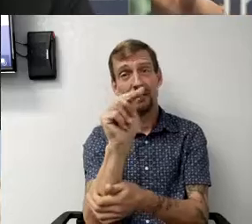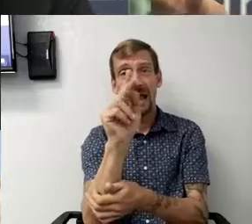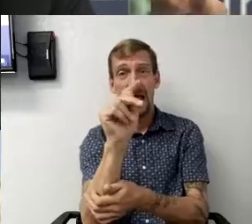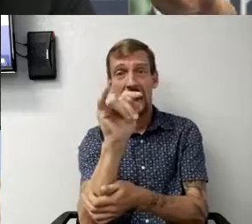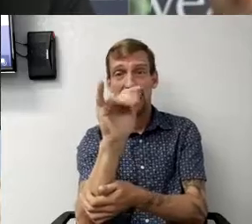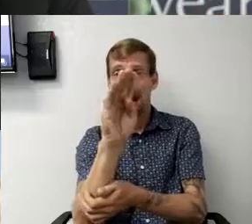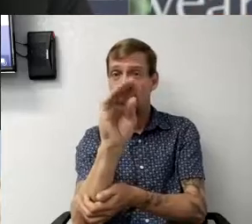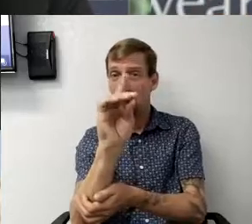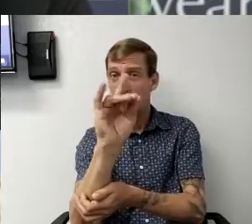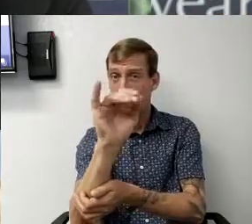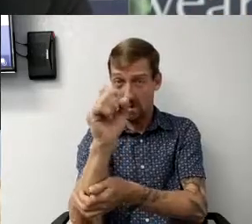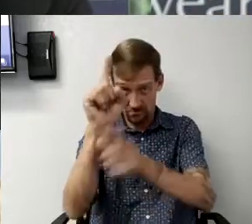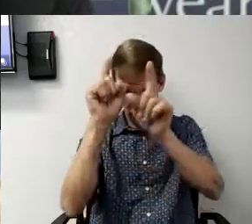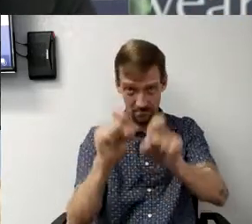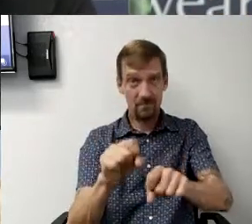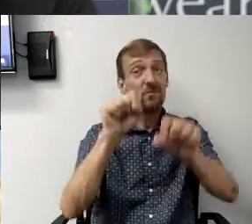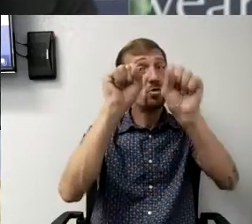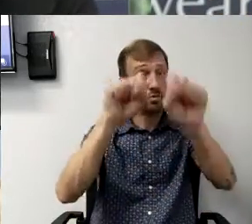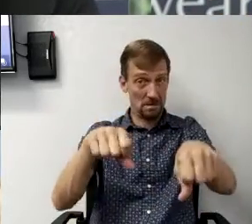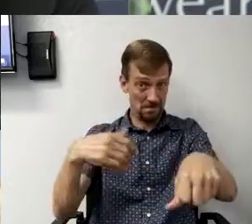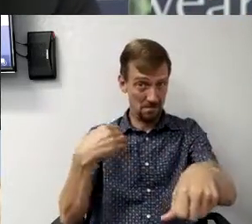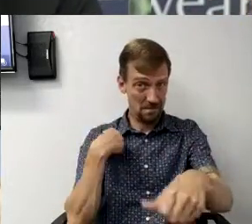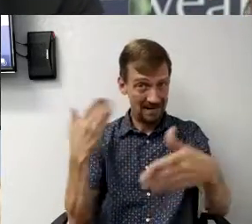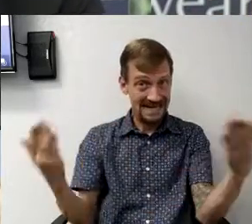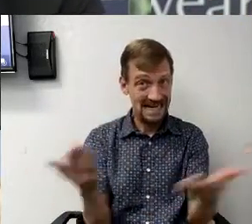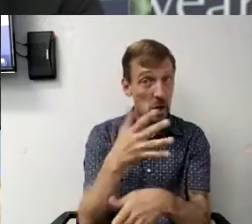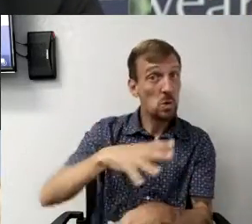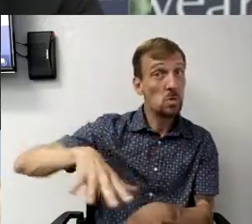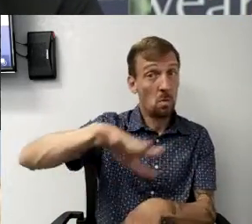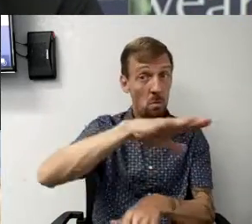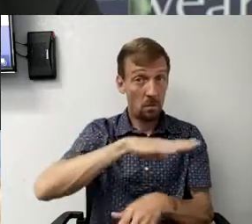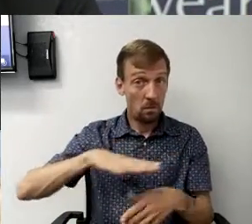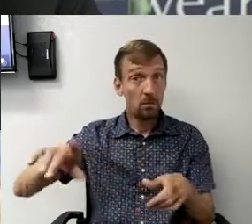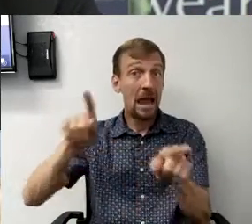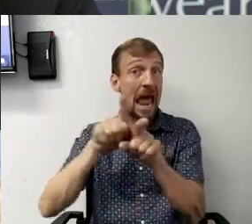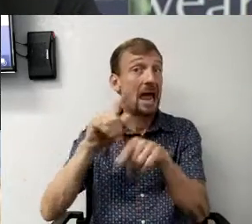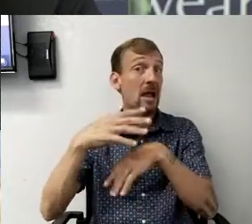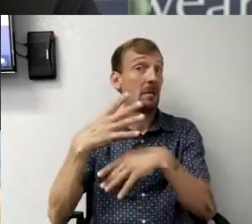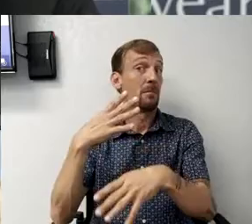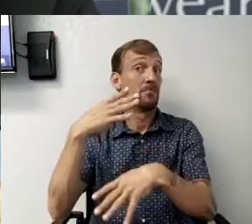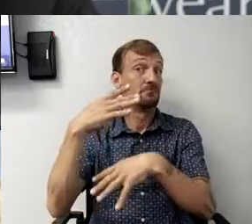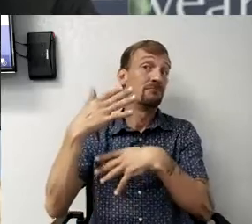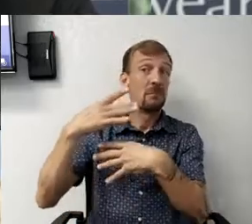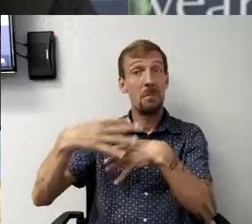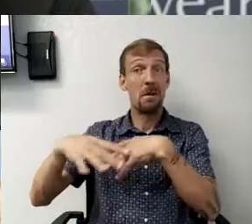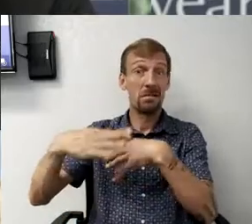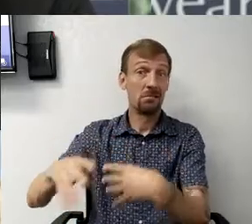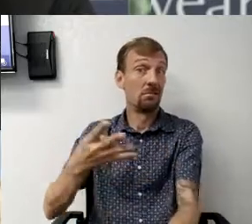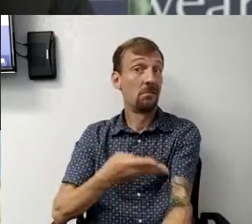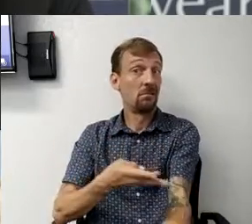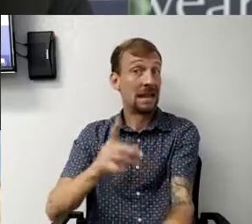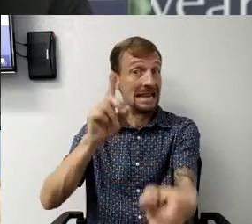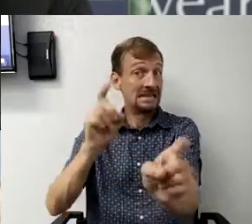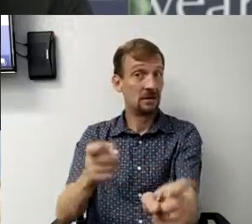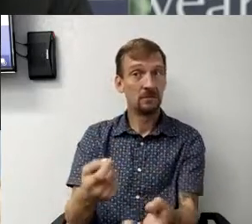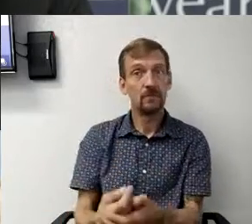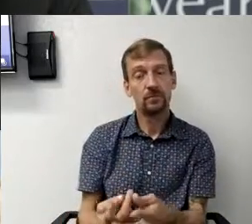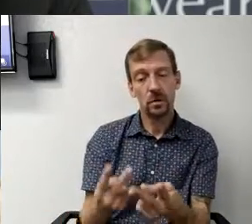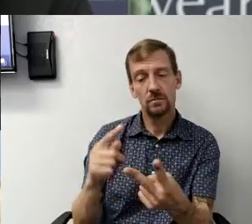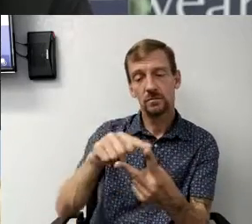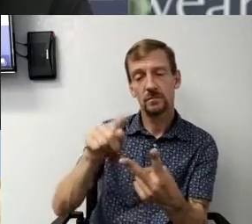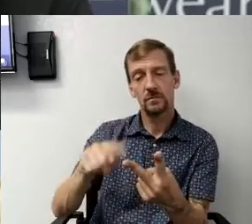some here in town where private physicians' office and clinics offer this, and it's a blood test. And it looks for two things. It looks for different types